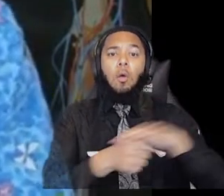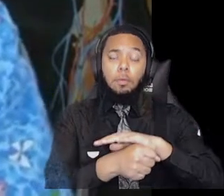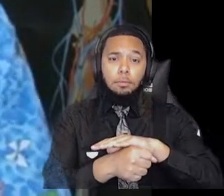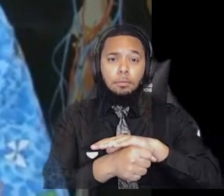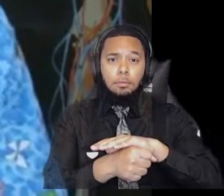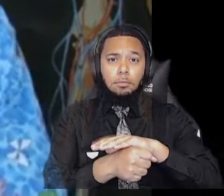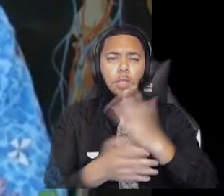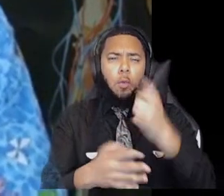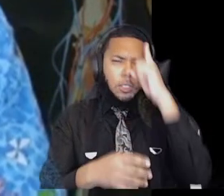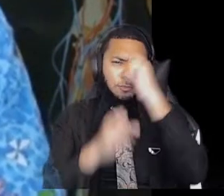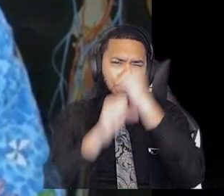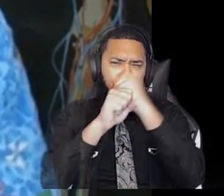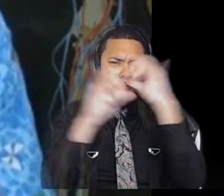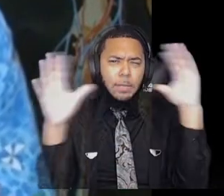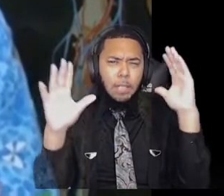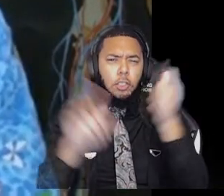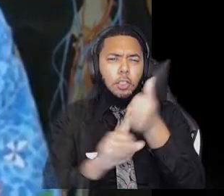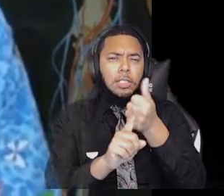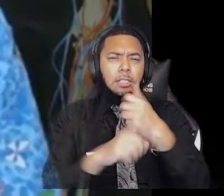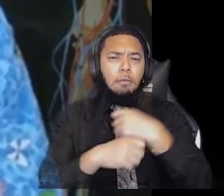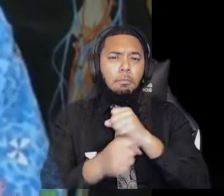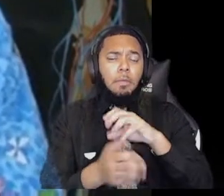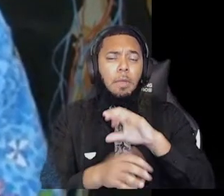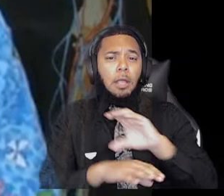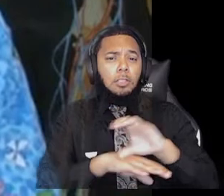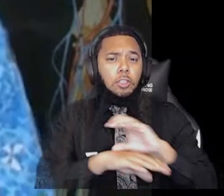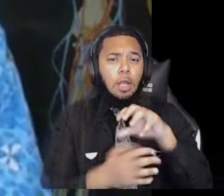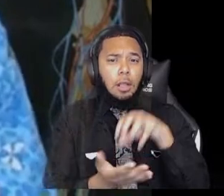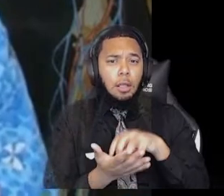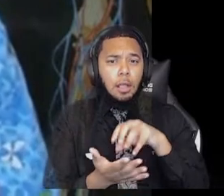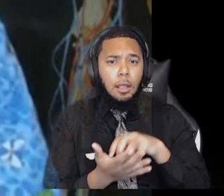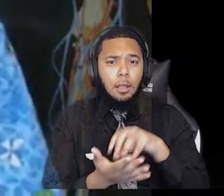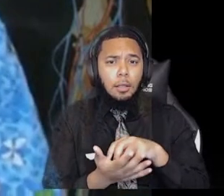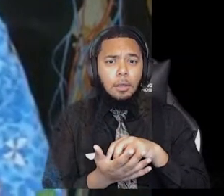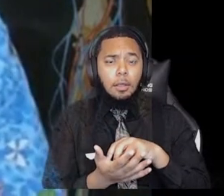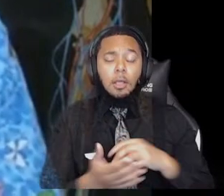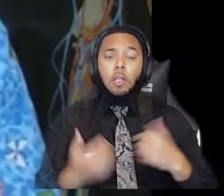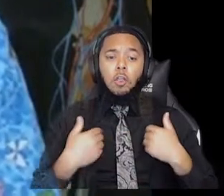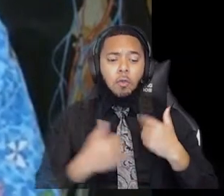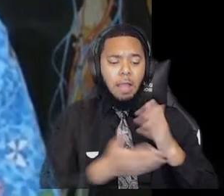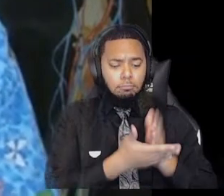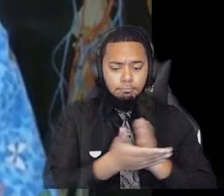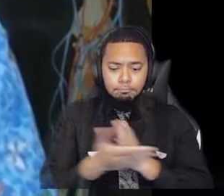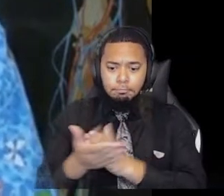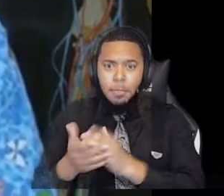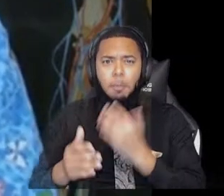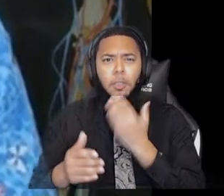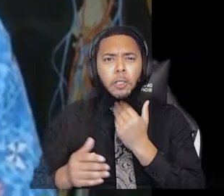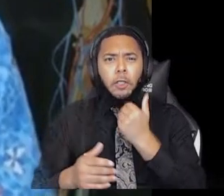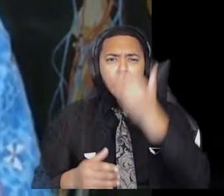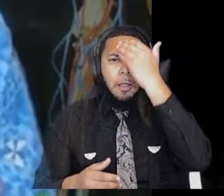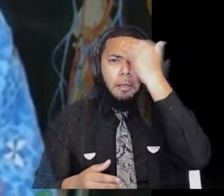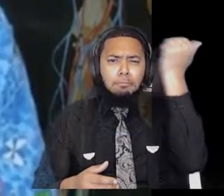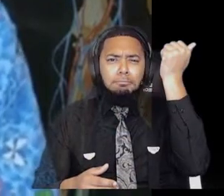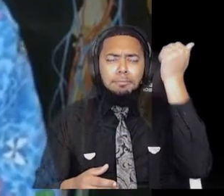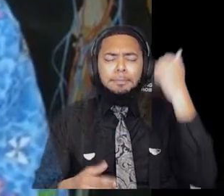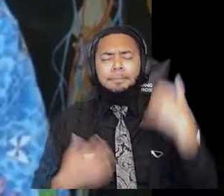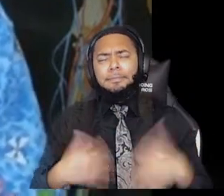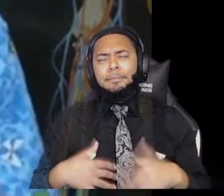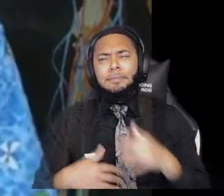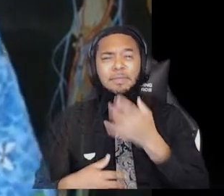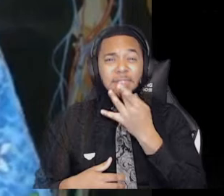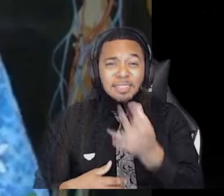make a chocolate cake, okay? So you've got all your ingredients except you forget the sweetener. Something's going to be wrong with that whole,